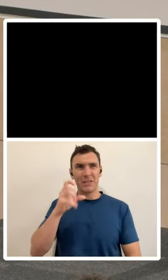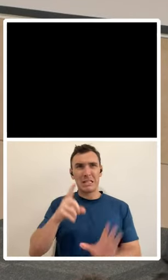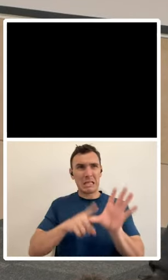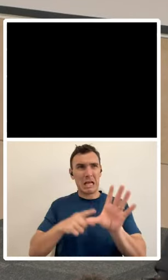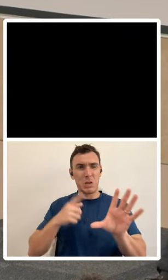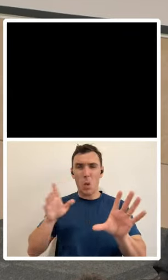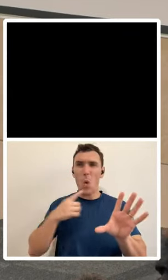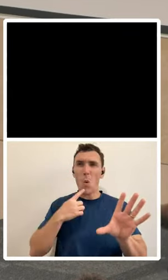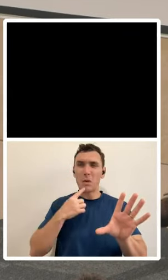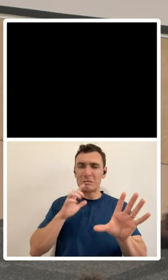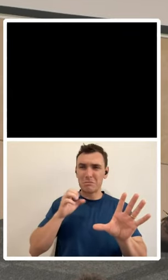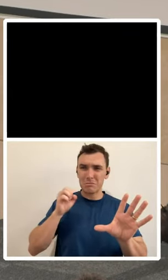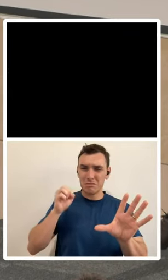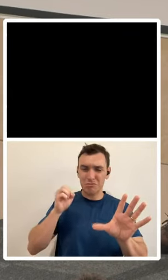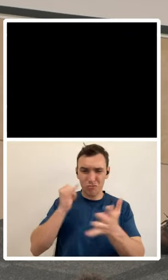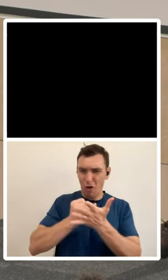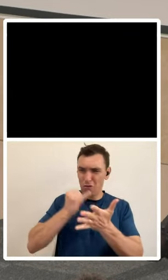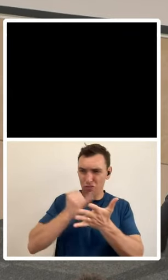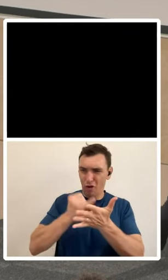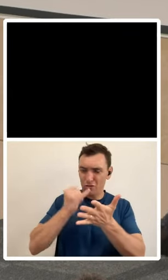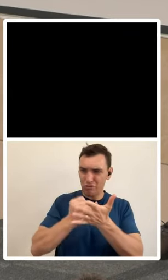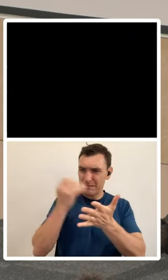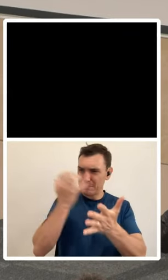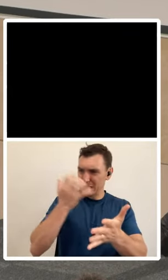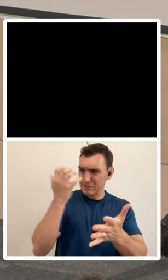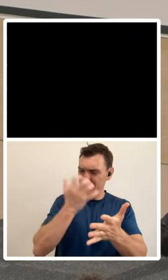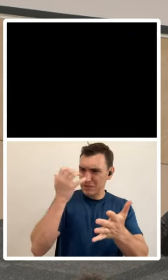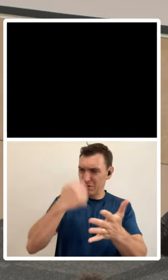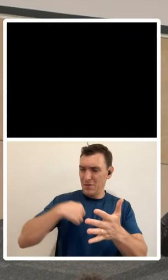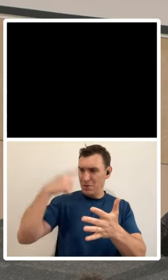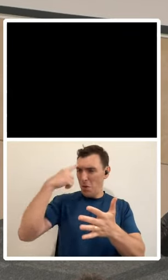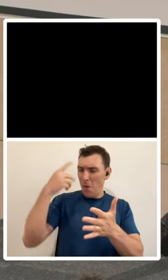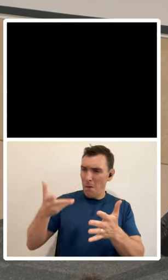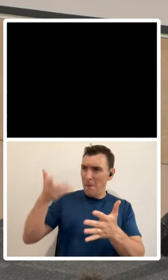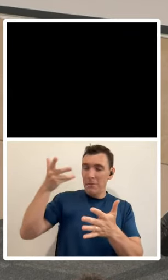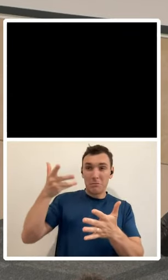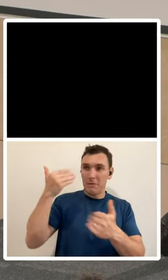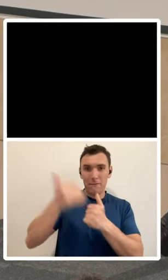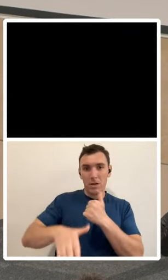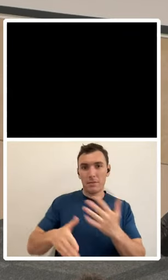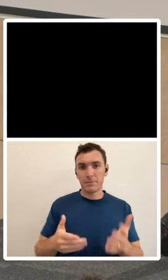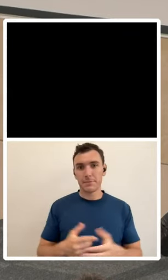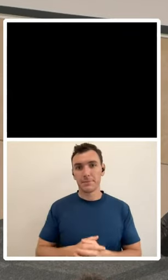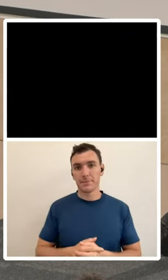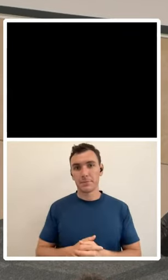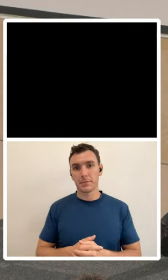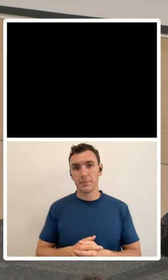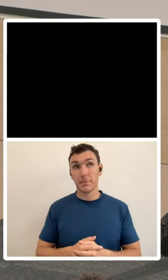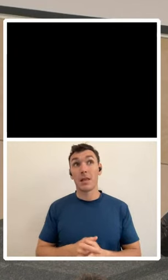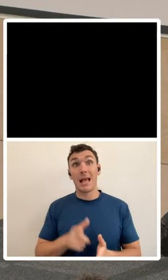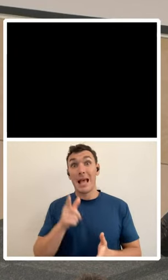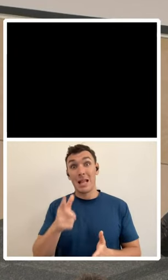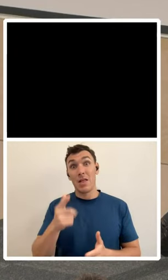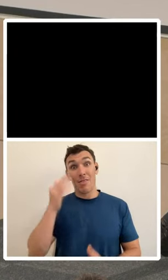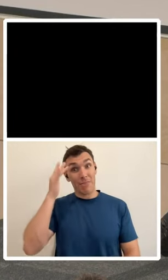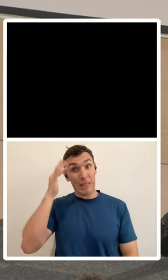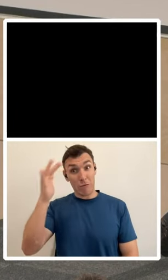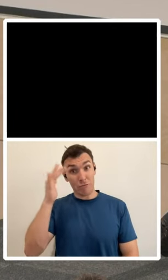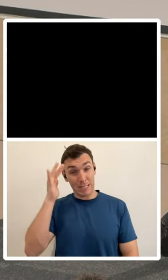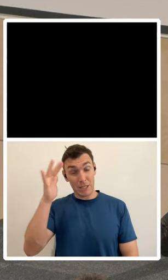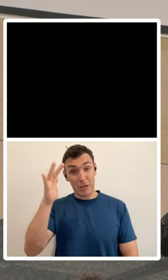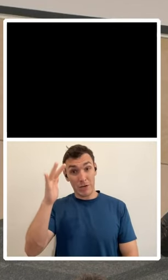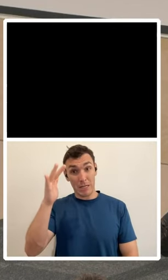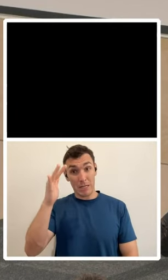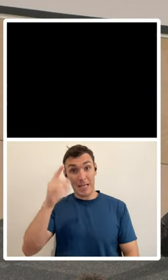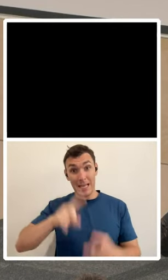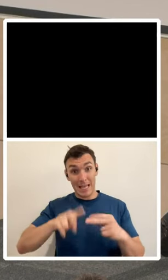right? And I know the theory you're supposed to, like, that's money, low rates, supposed to get people spending. But you're seeing, there's no way your friends can spend more. They're losing